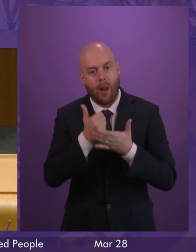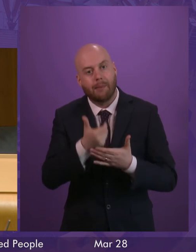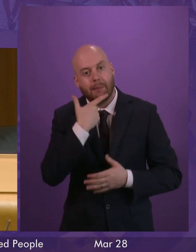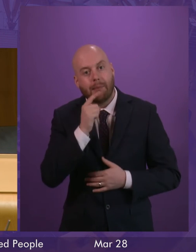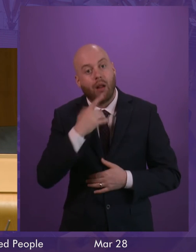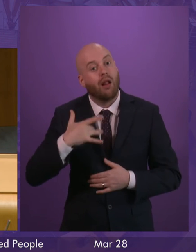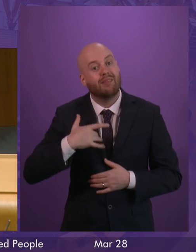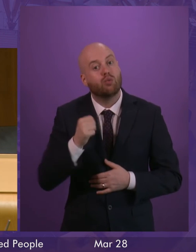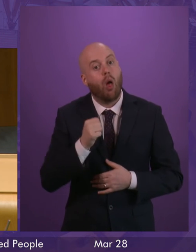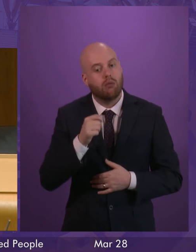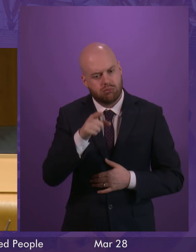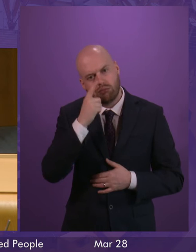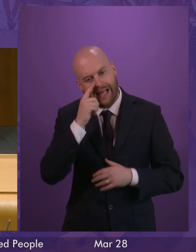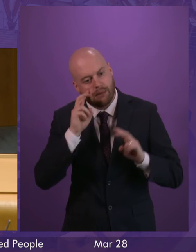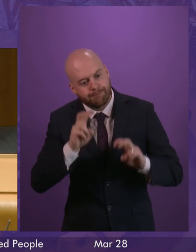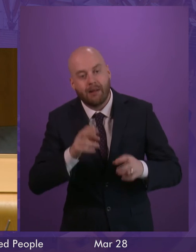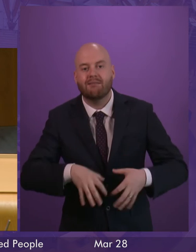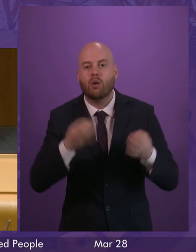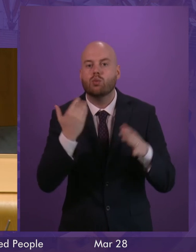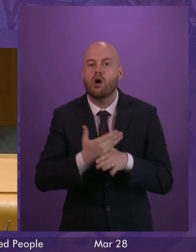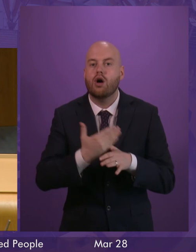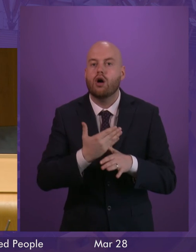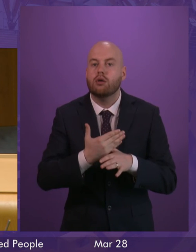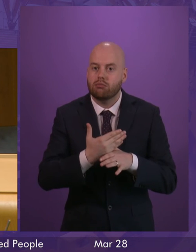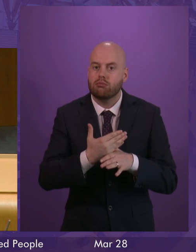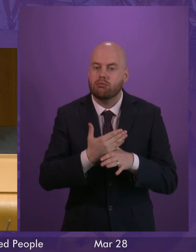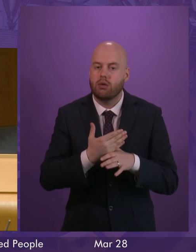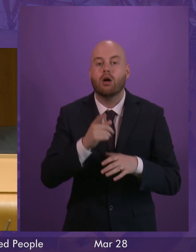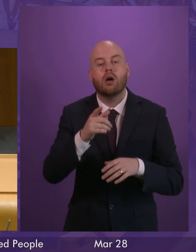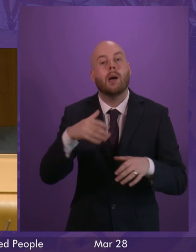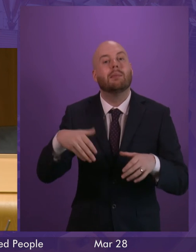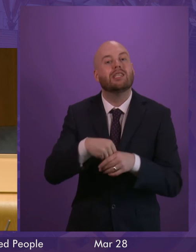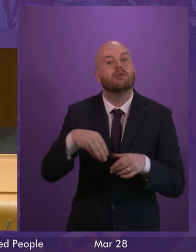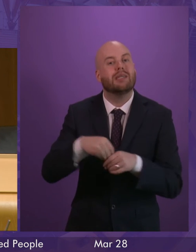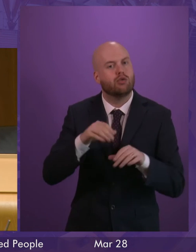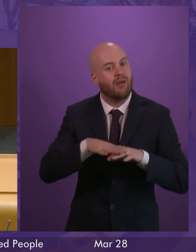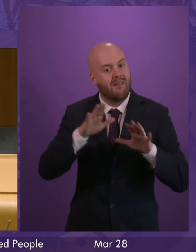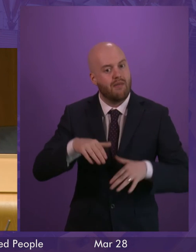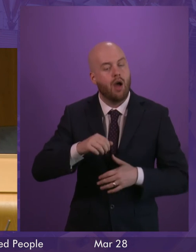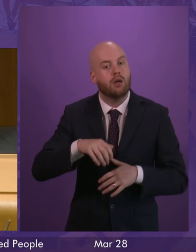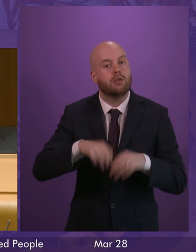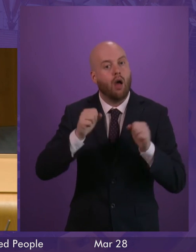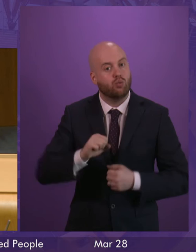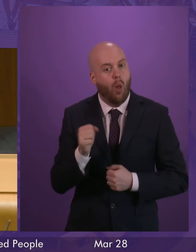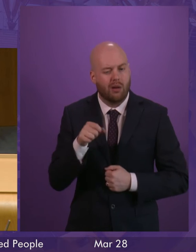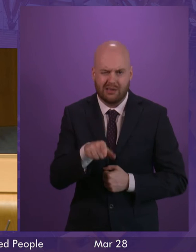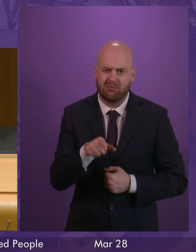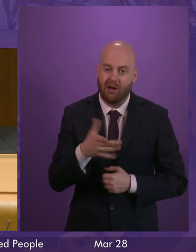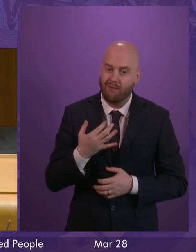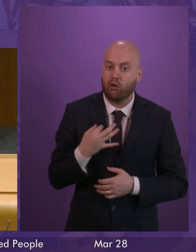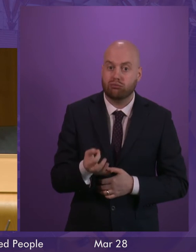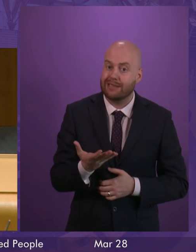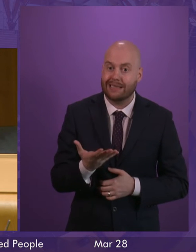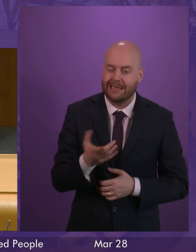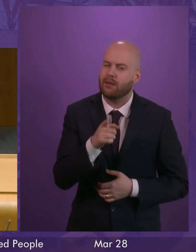Scotland to find work with dignity and respect at its core. Participation in Fair Start Scotland is voluntary. That's crucial, meaning people can choose to take part